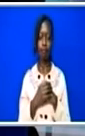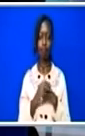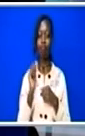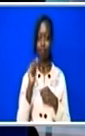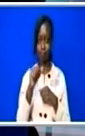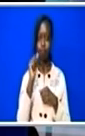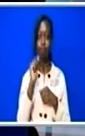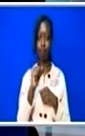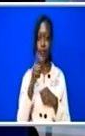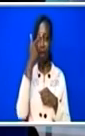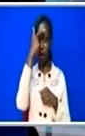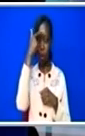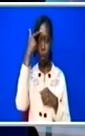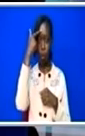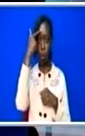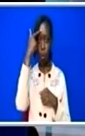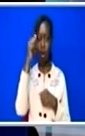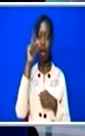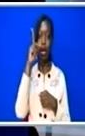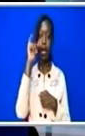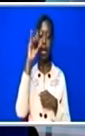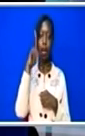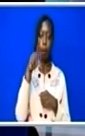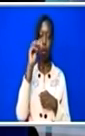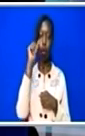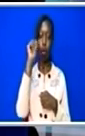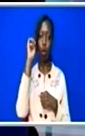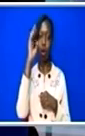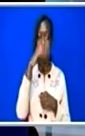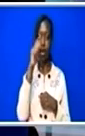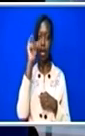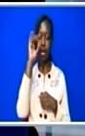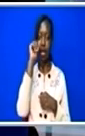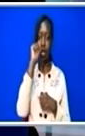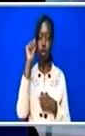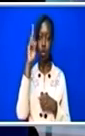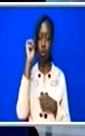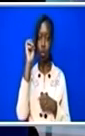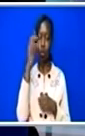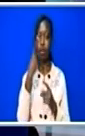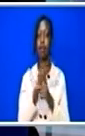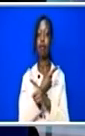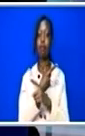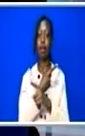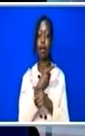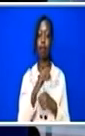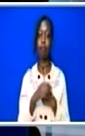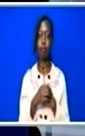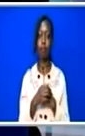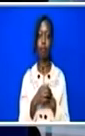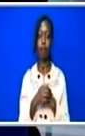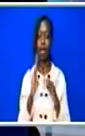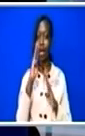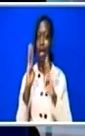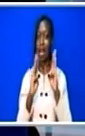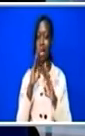bodies, because the thickness of the adipose tissue differs in those two human beings. Okay, so that has a biological